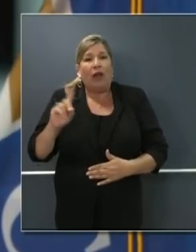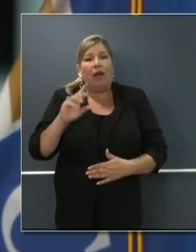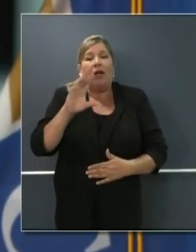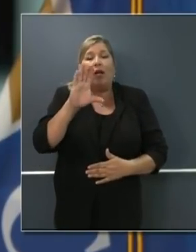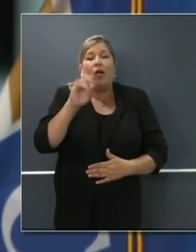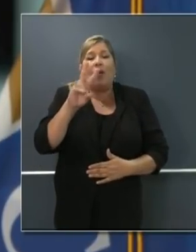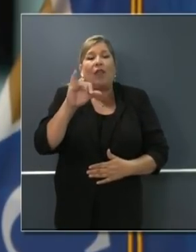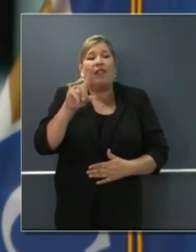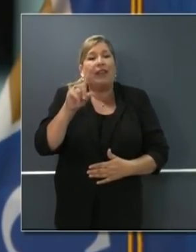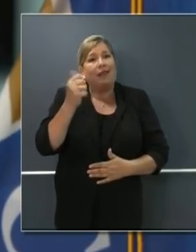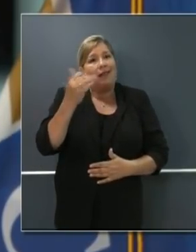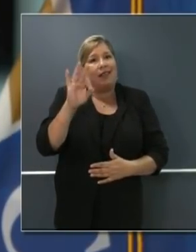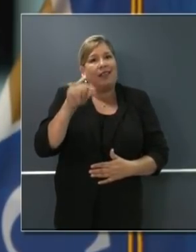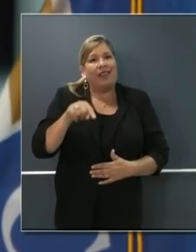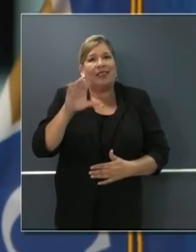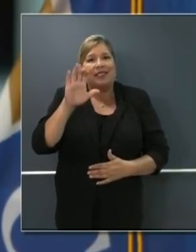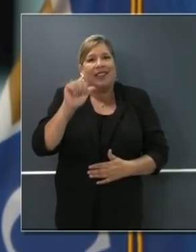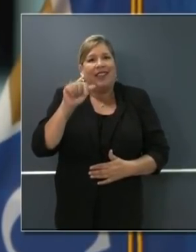covid19.ca.gov.